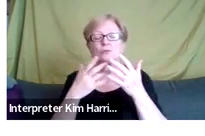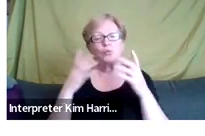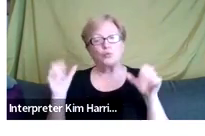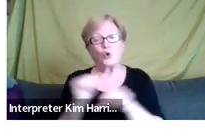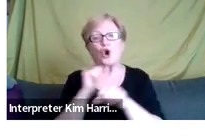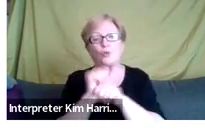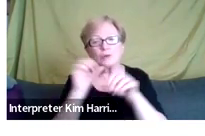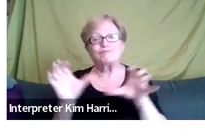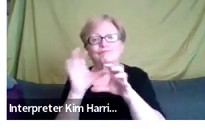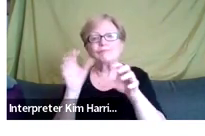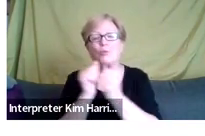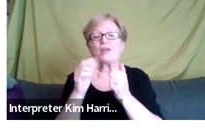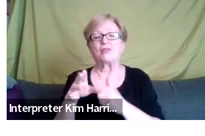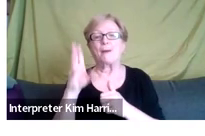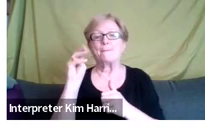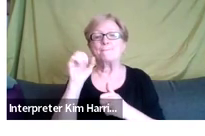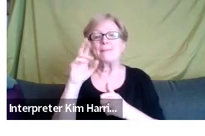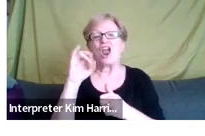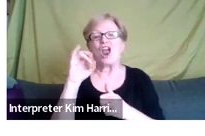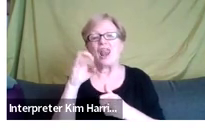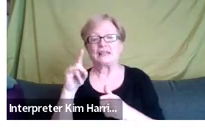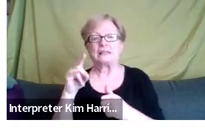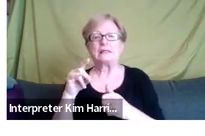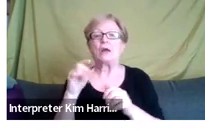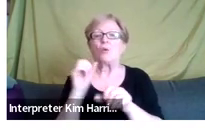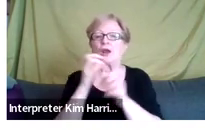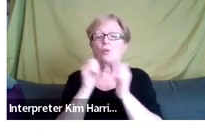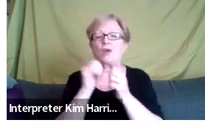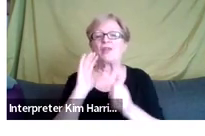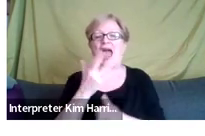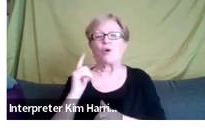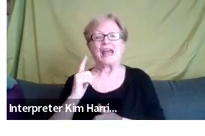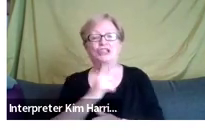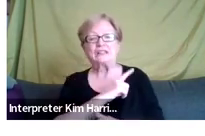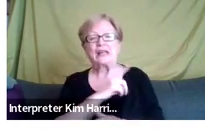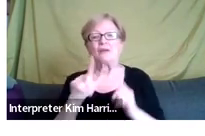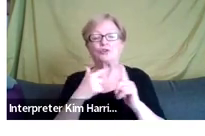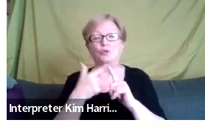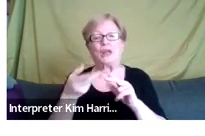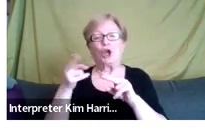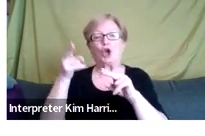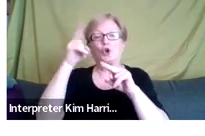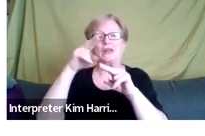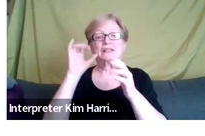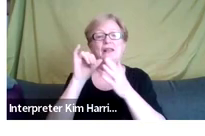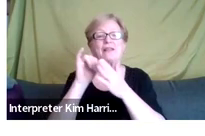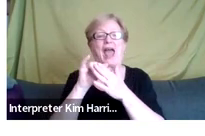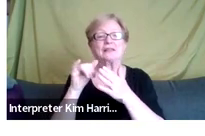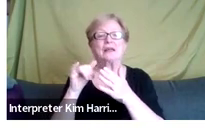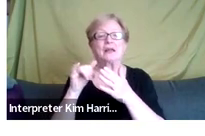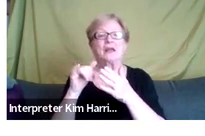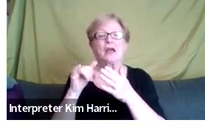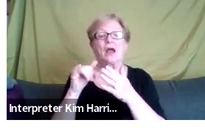or I think it was Maryland, that's working with their legislators to increase the income ceiling for